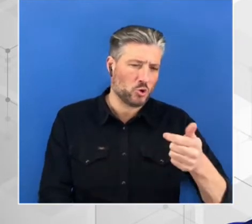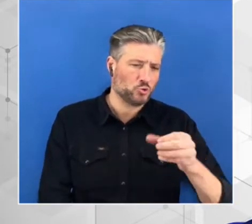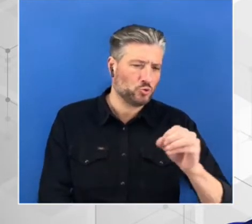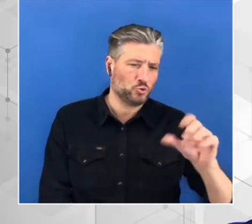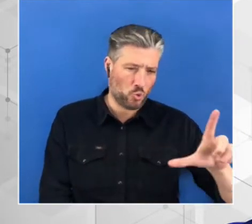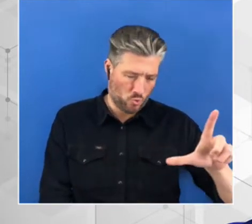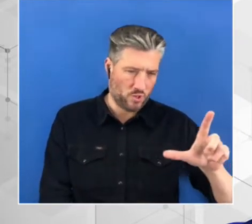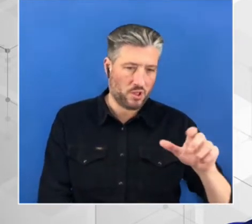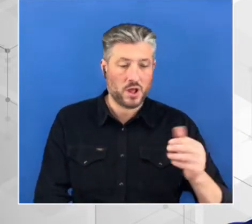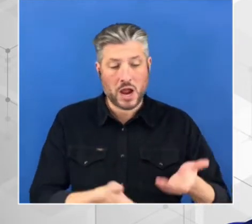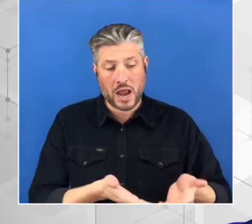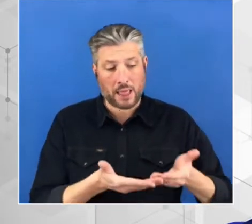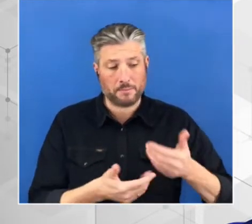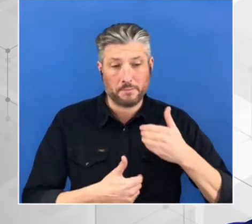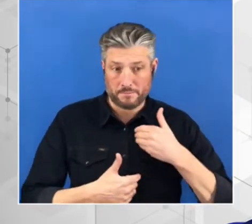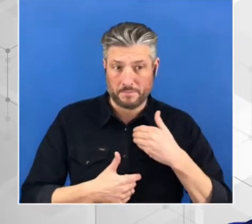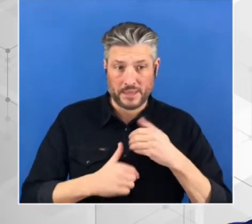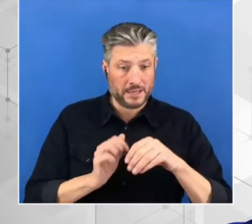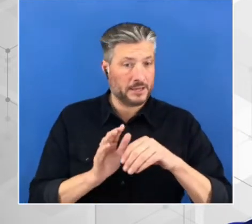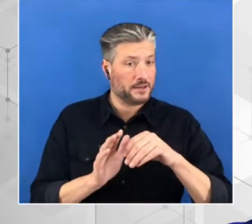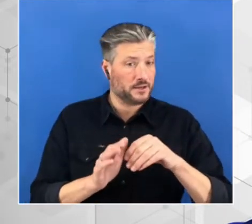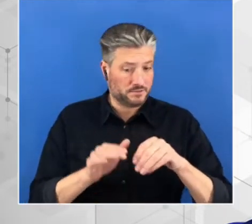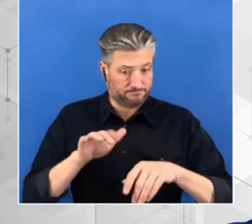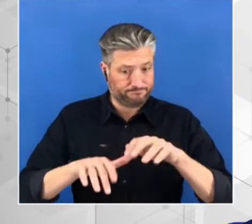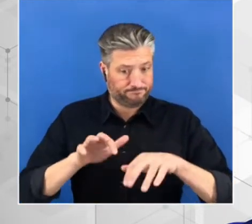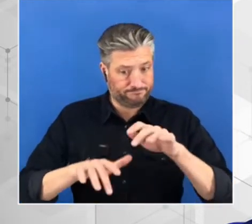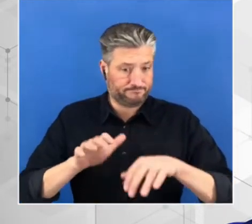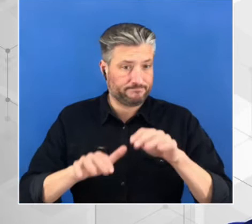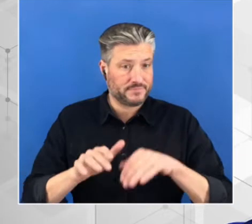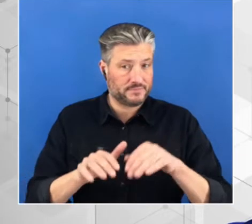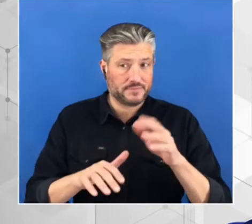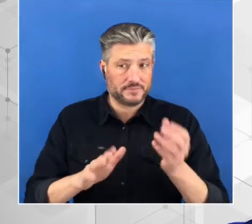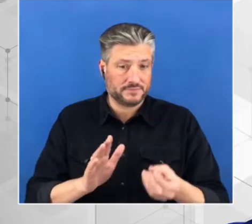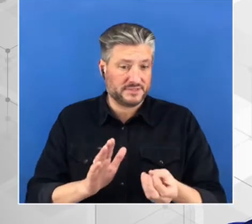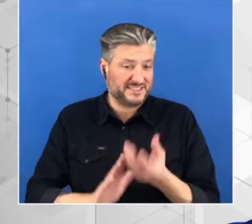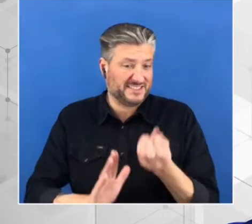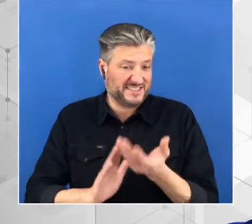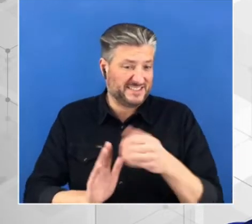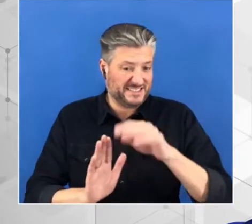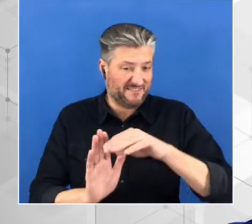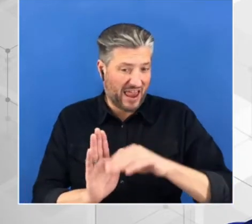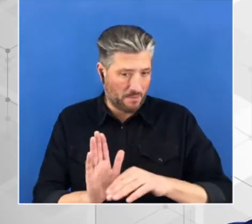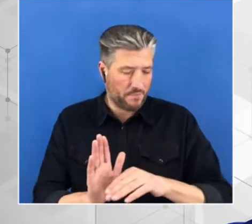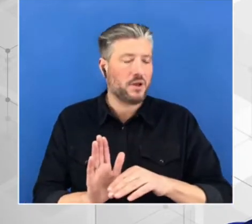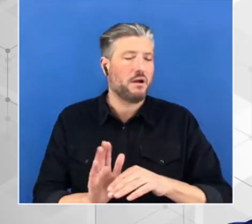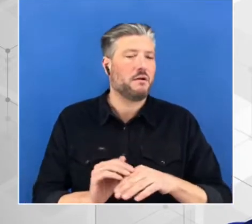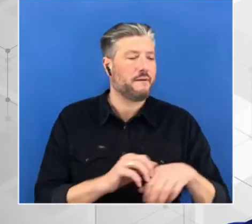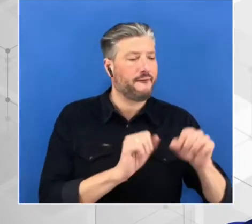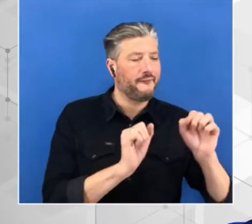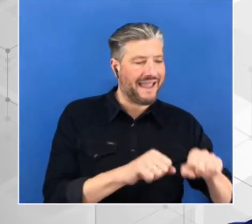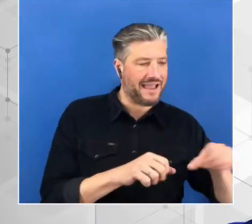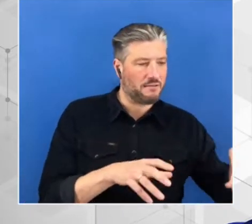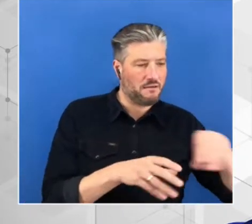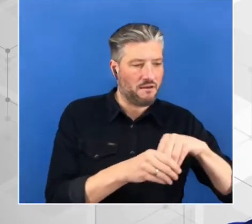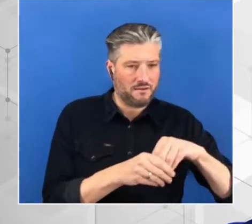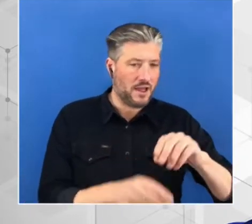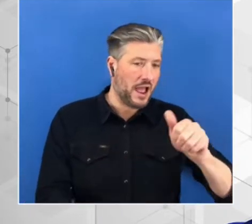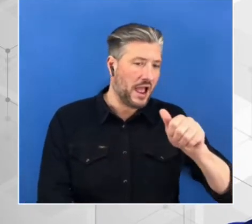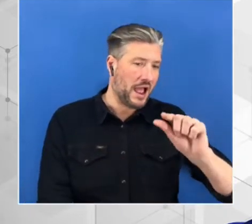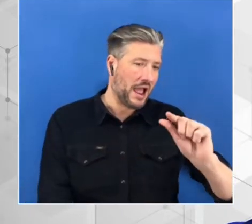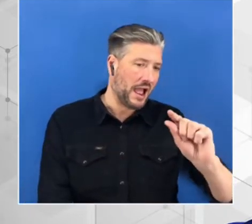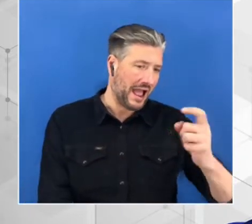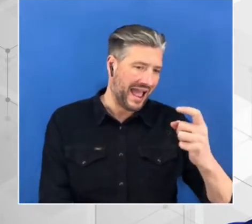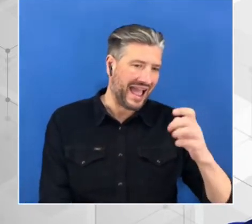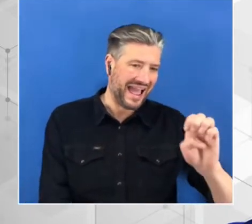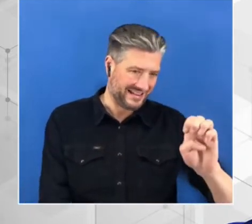going to use the Axe engine, which is a accessibility engine, accessibility tool family